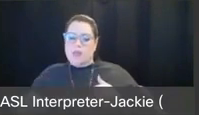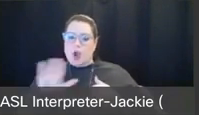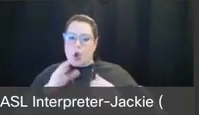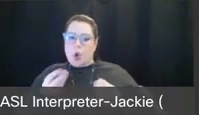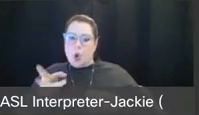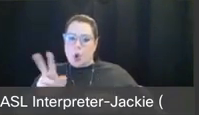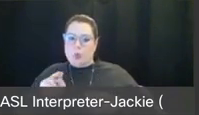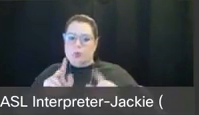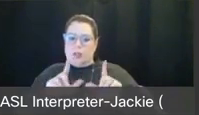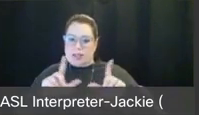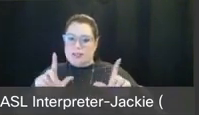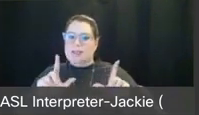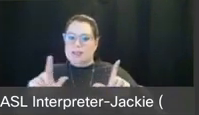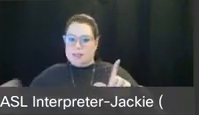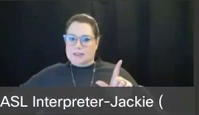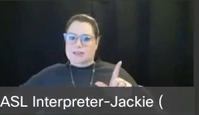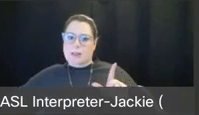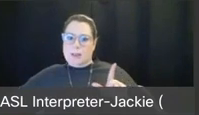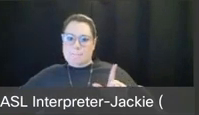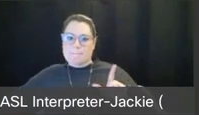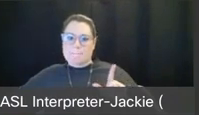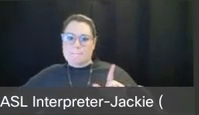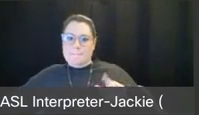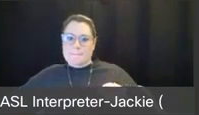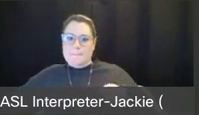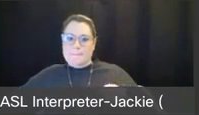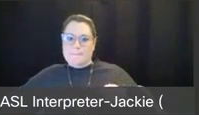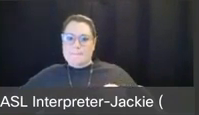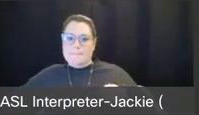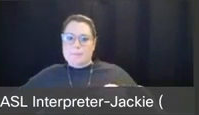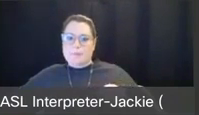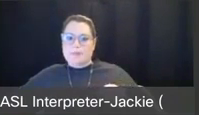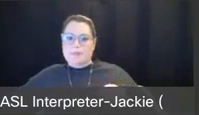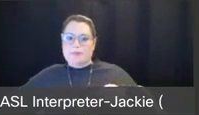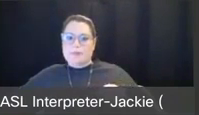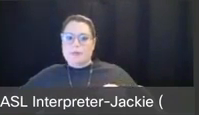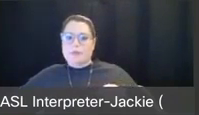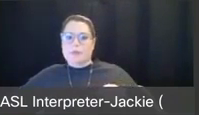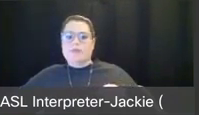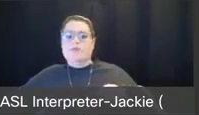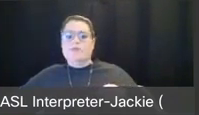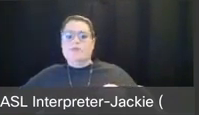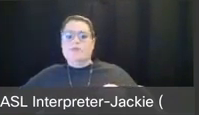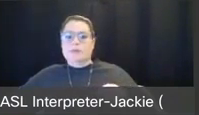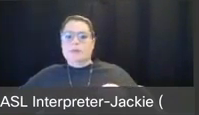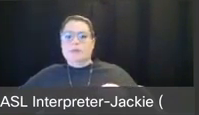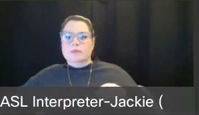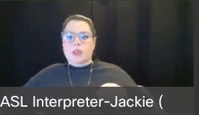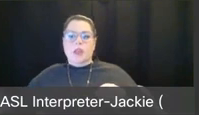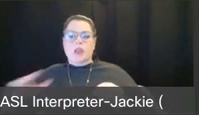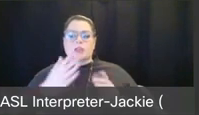it may need a master to be on site to oversee the work of an apprentice or a journeyman. Same with